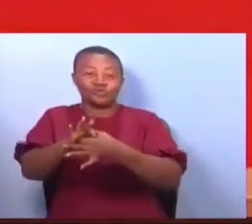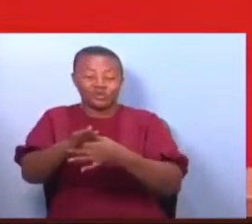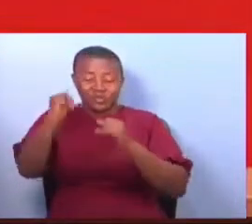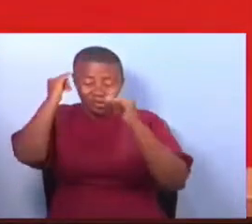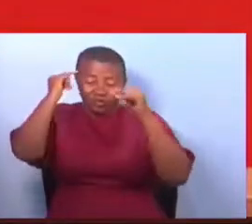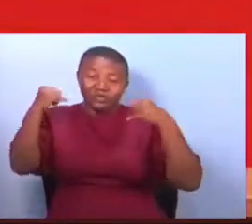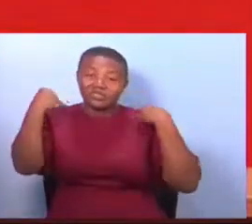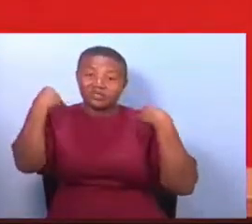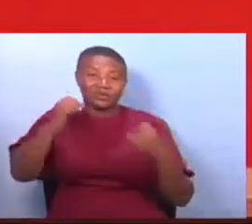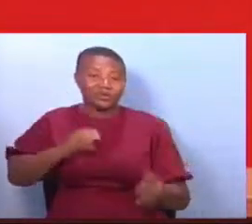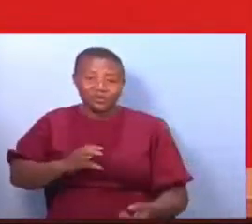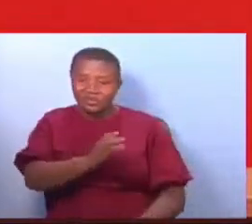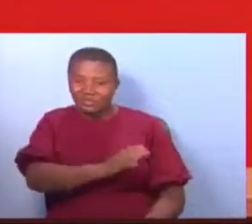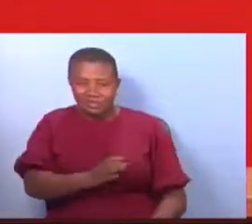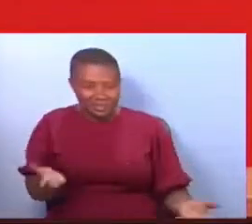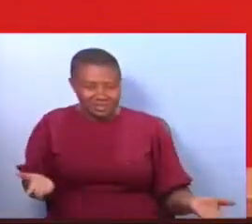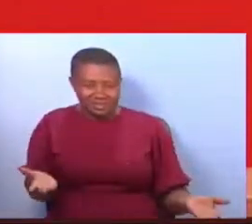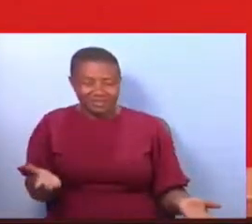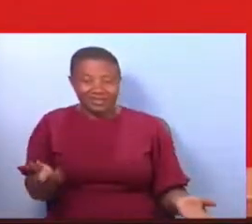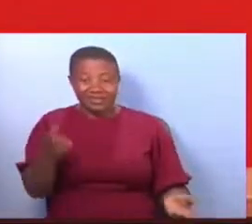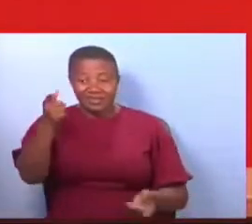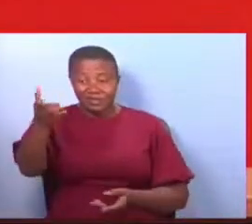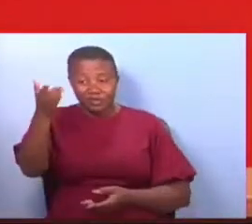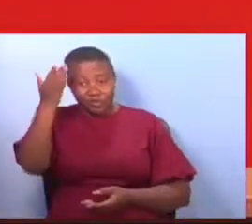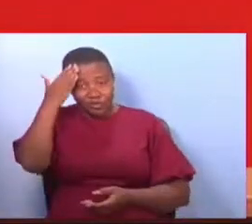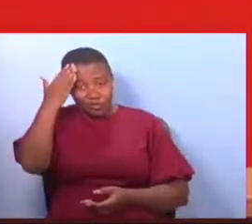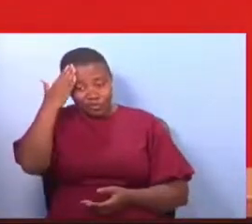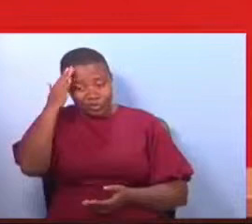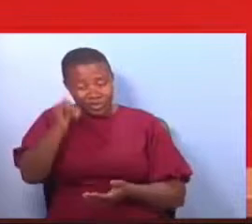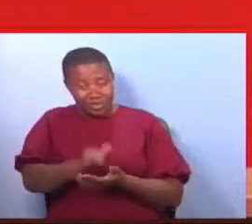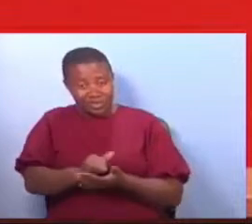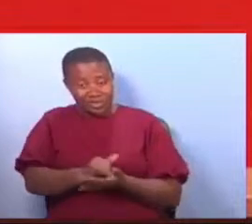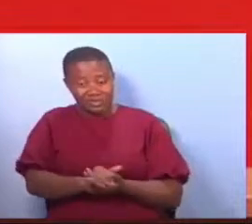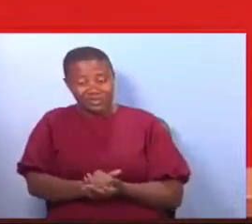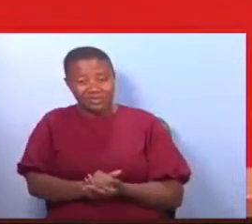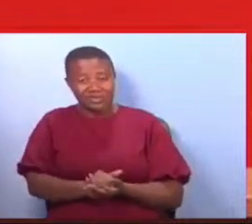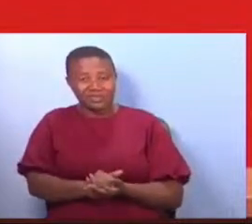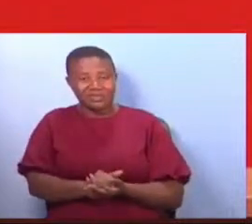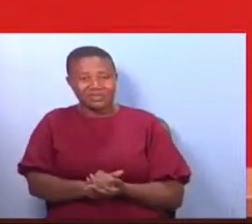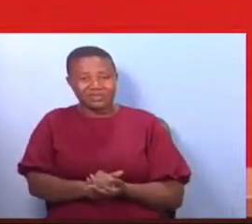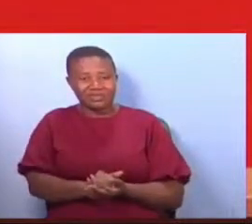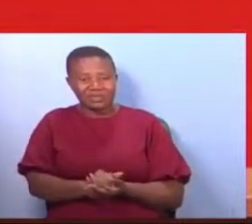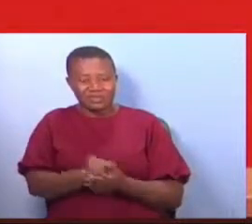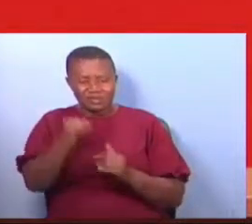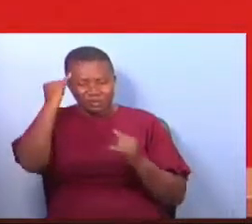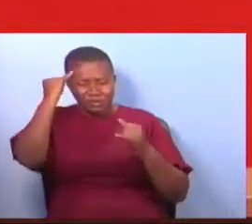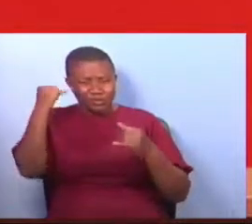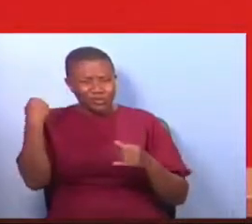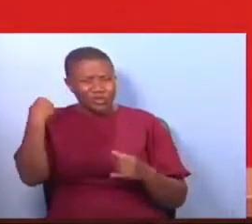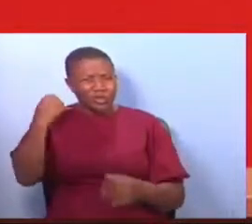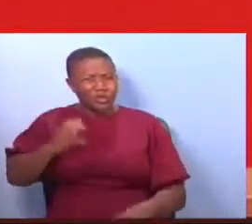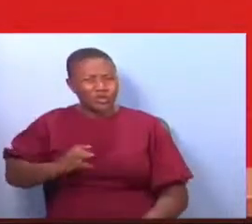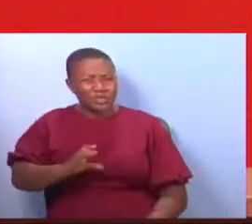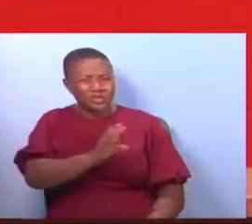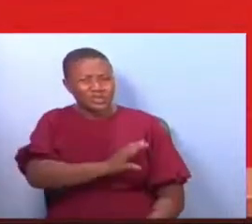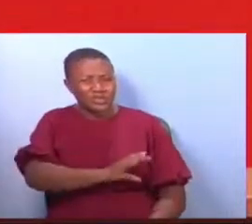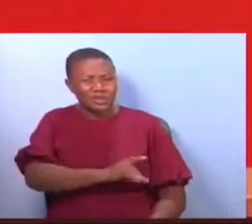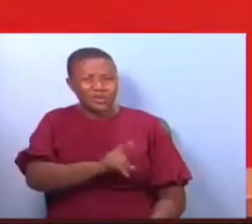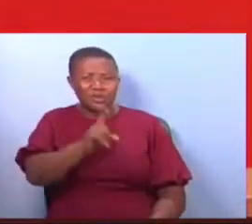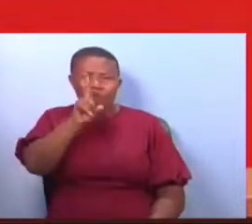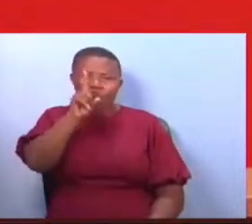knows that the Judiciary Committee is a one-item